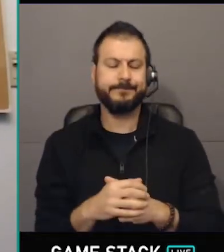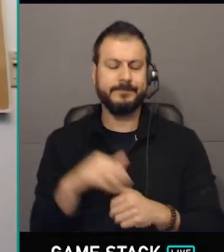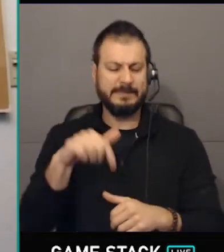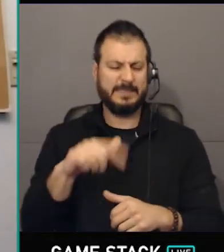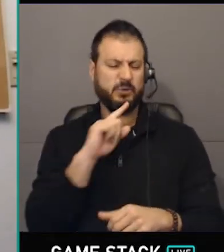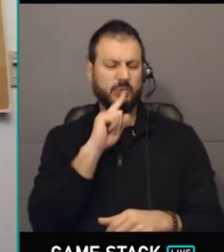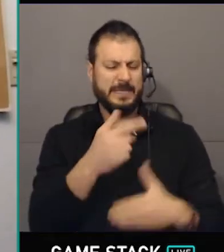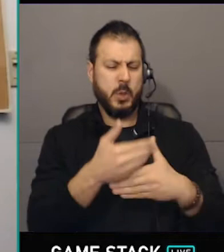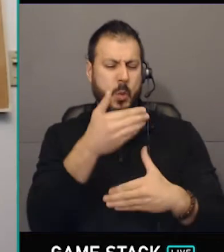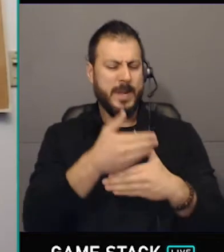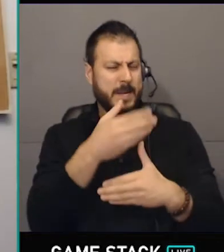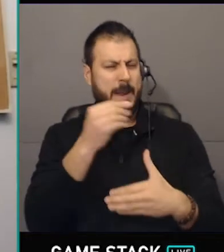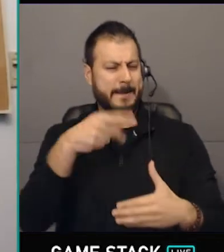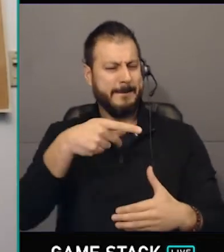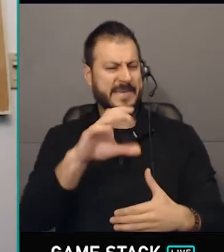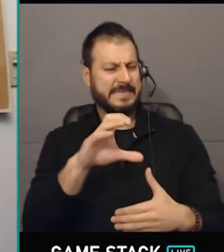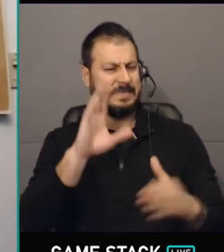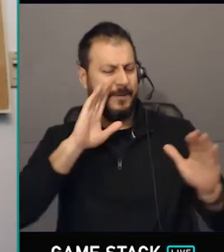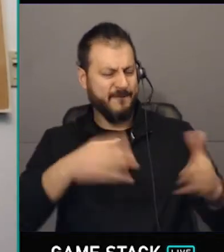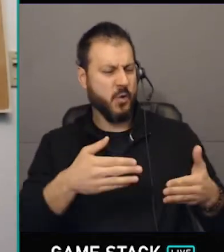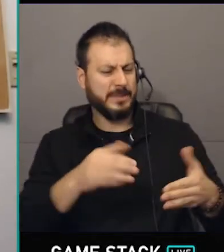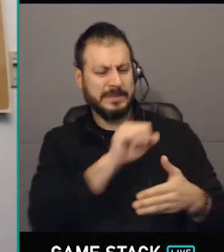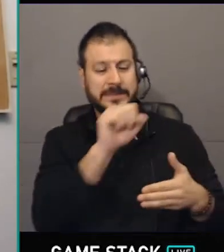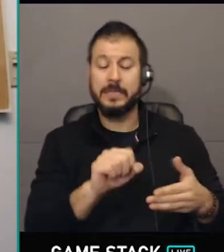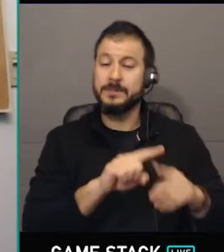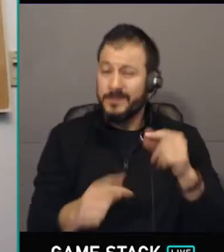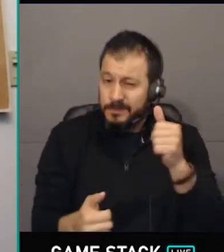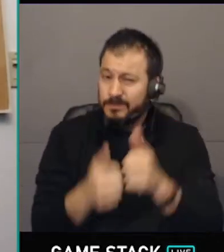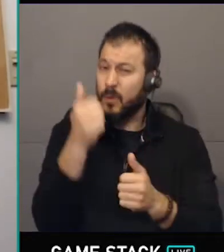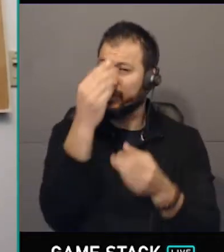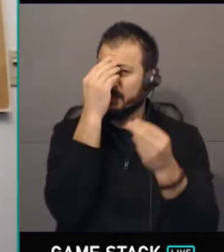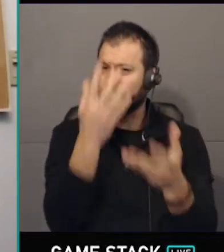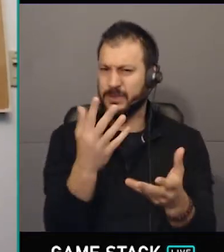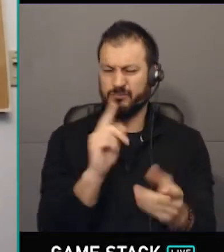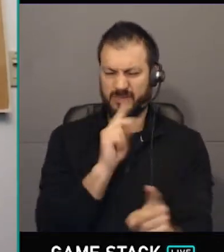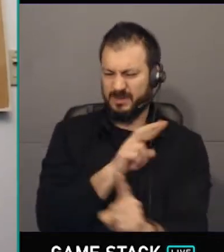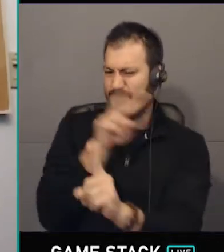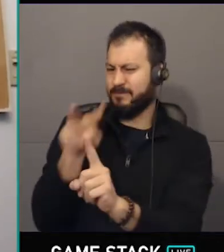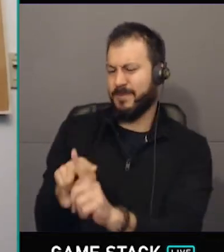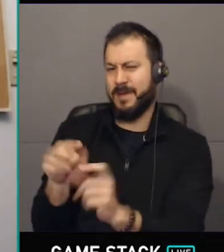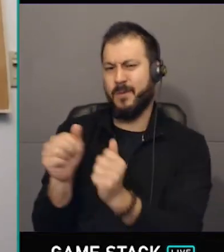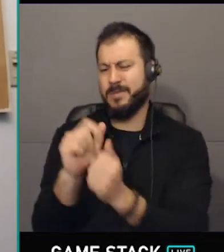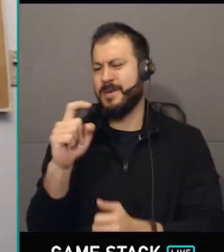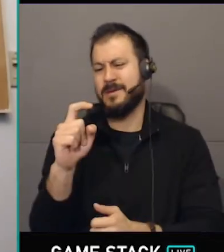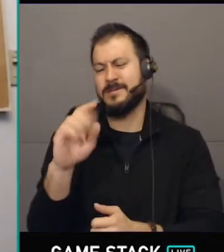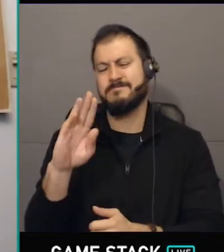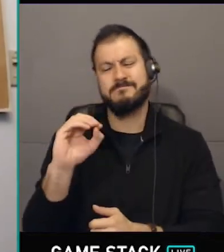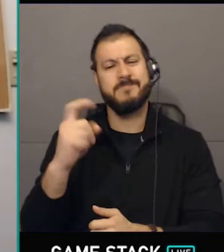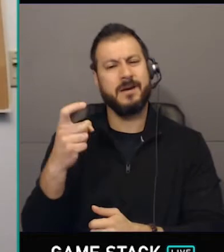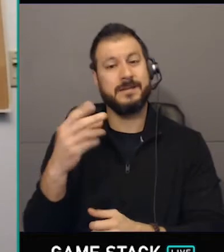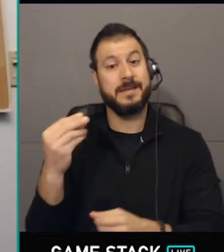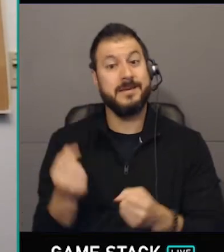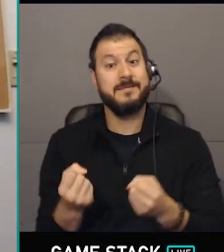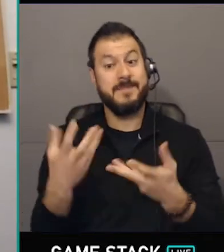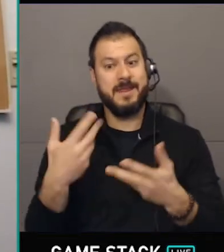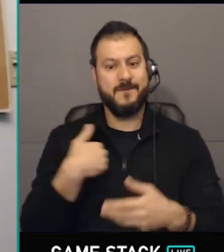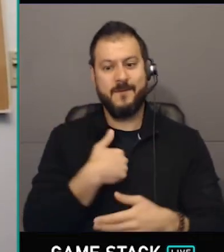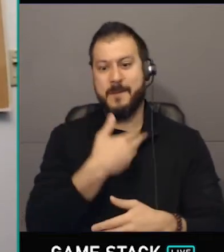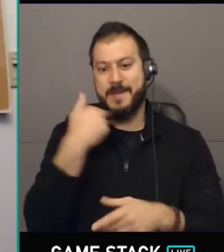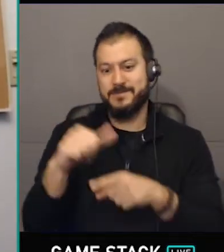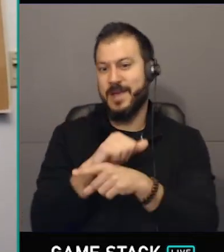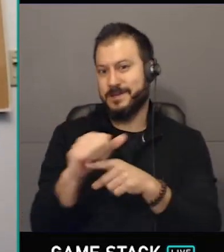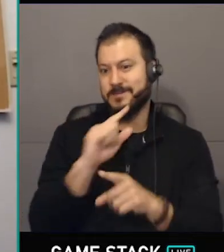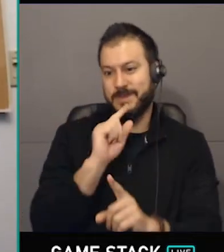PC focused session, but most of the information also applies to Xbox, and many of our best practices can also apply to